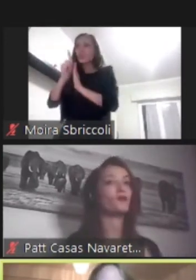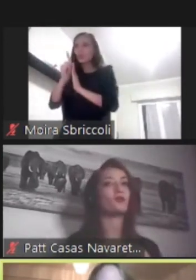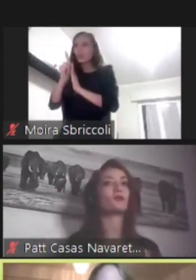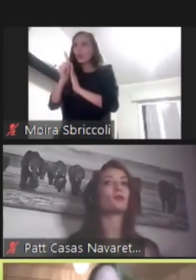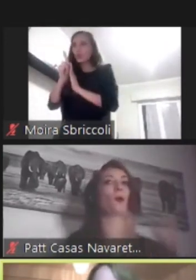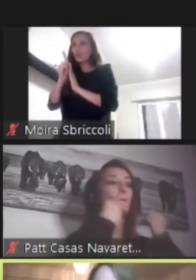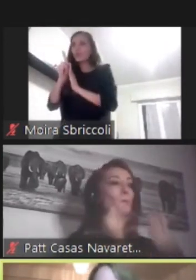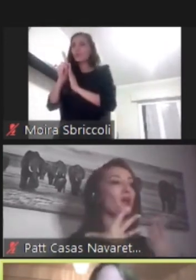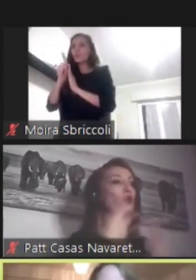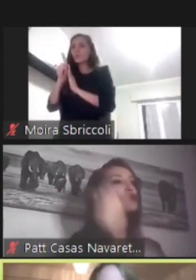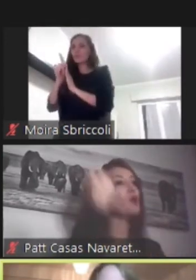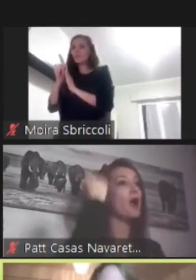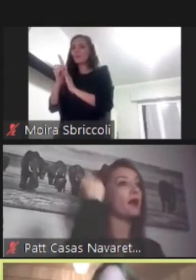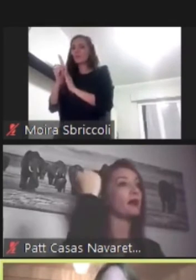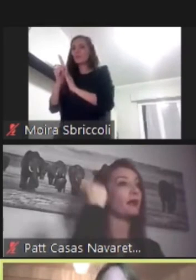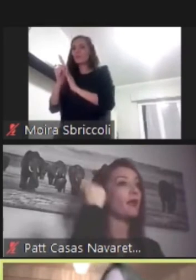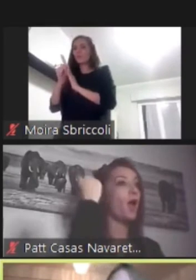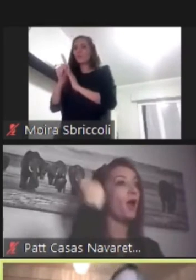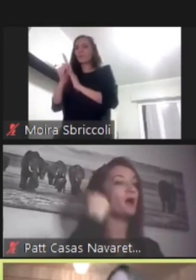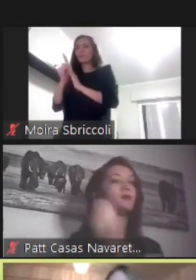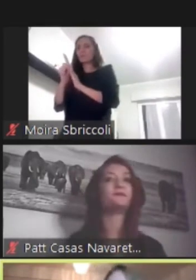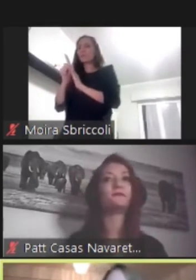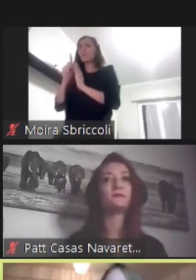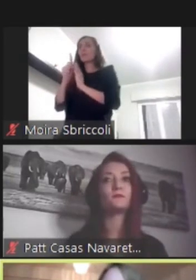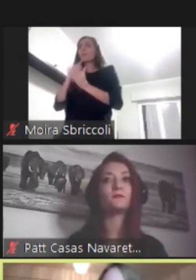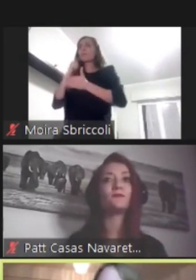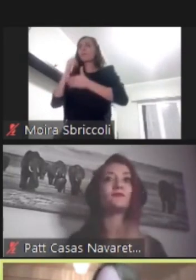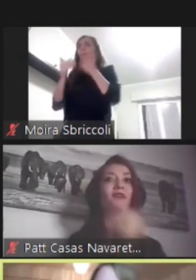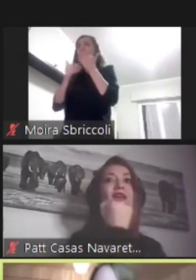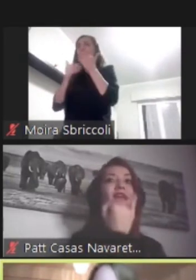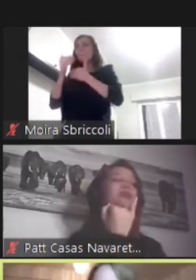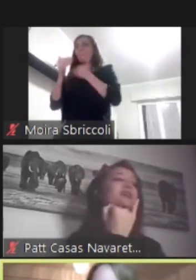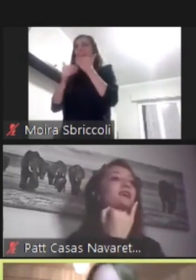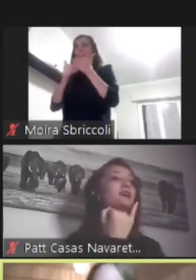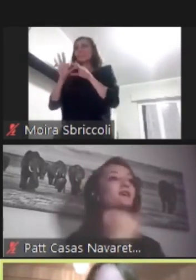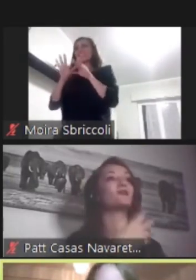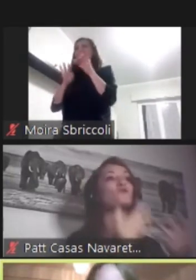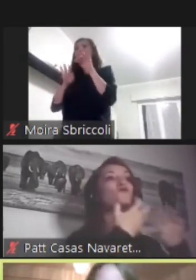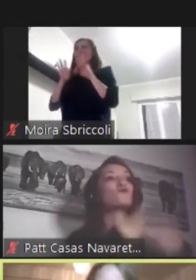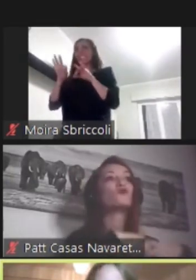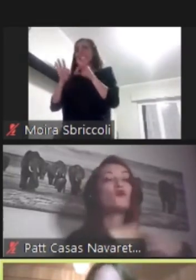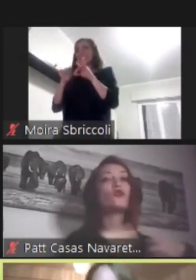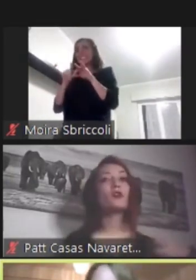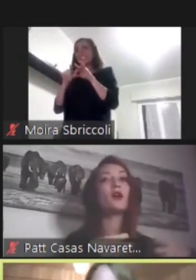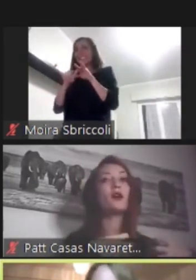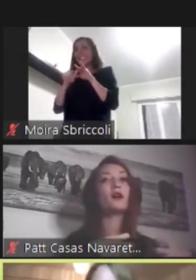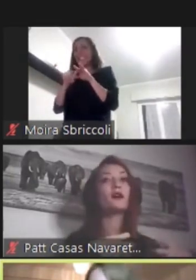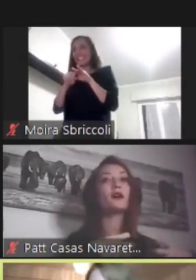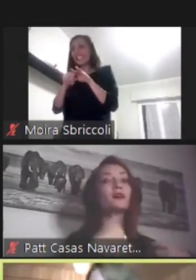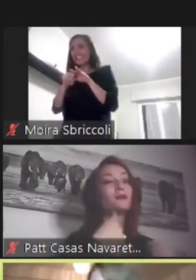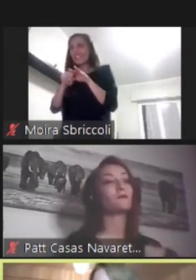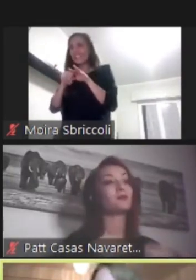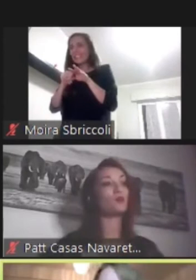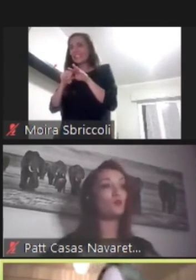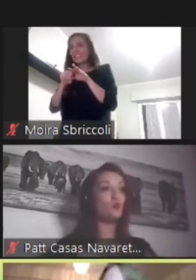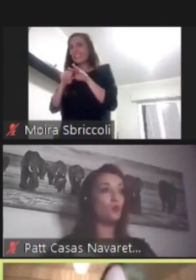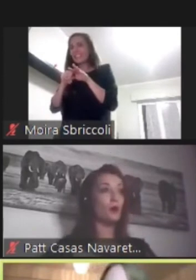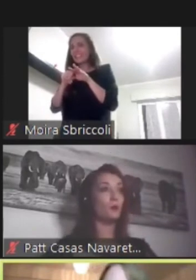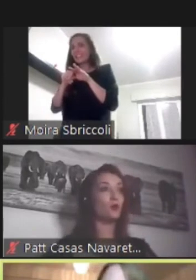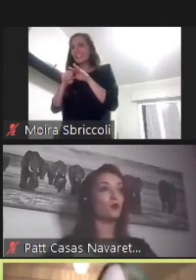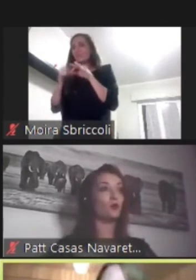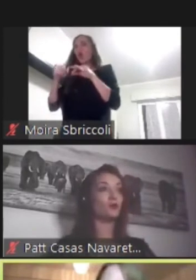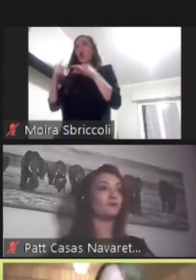organ and body systems, such as your digestive tract as well. So, you